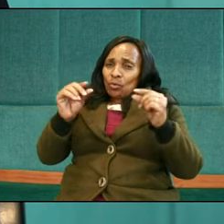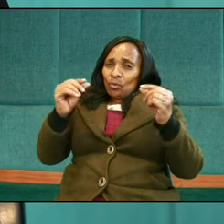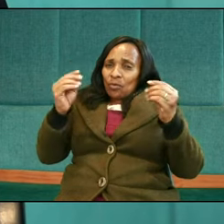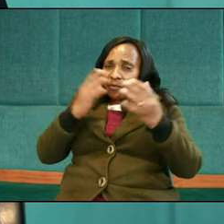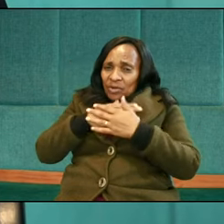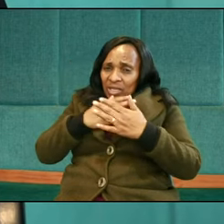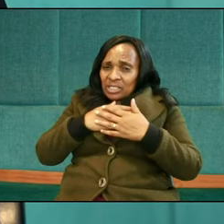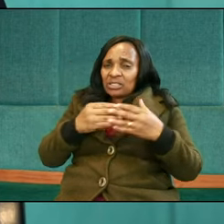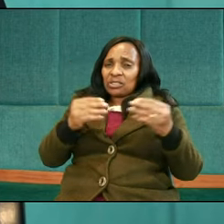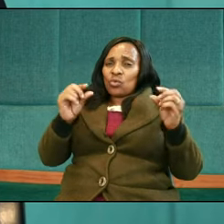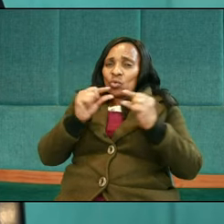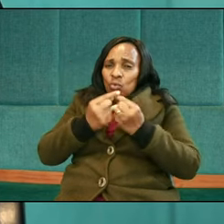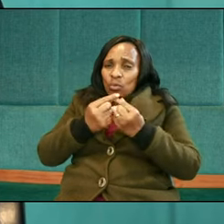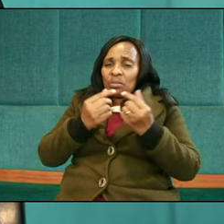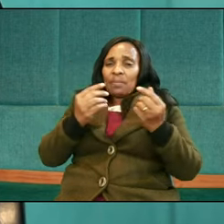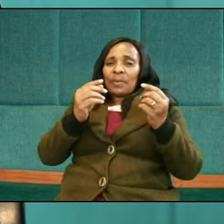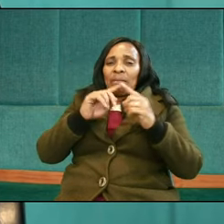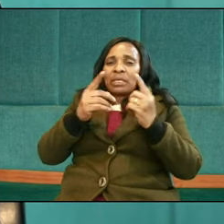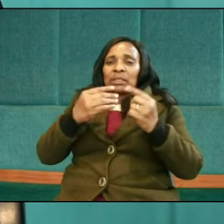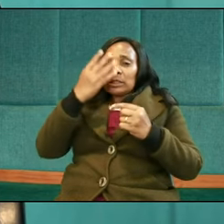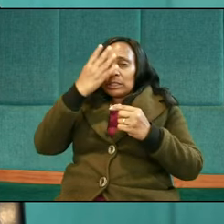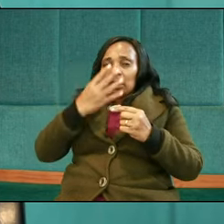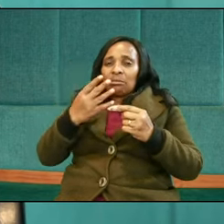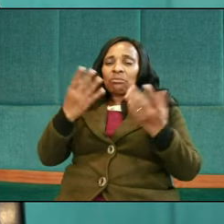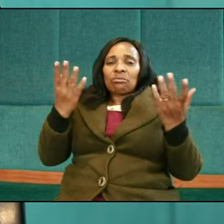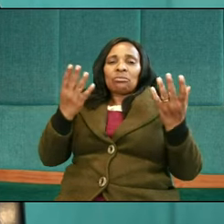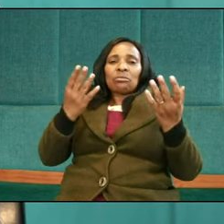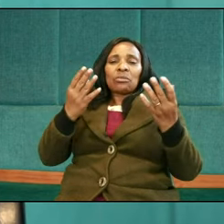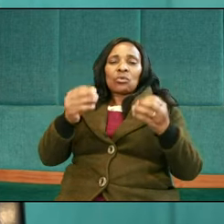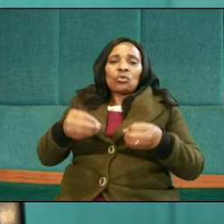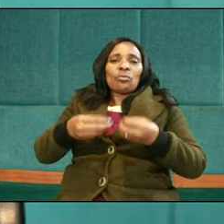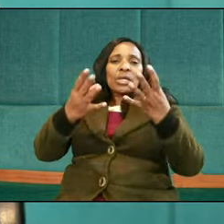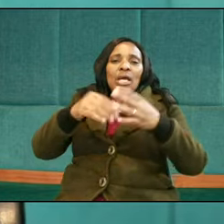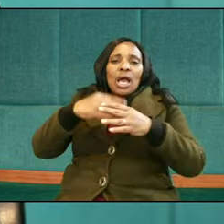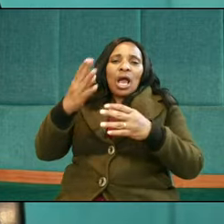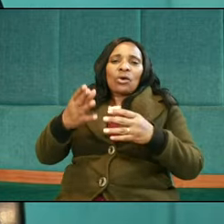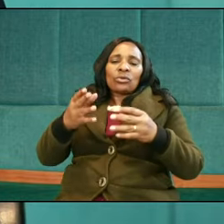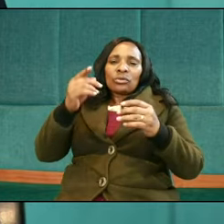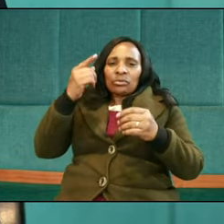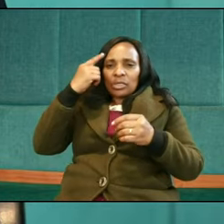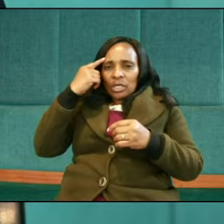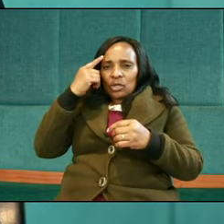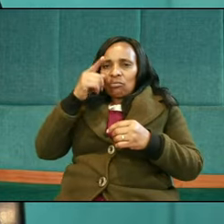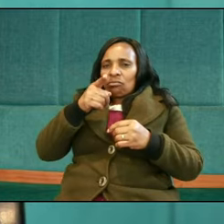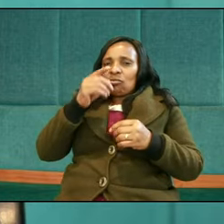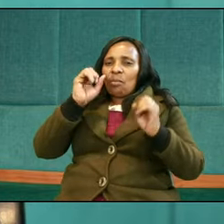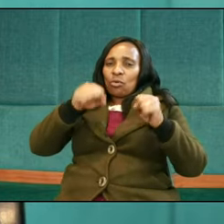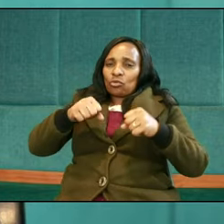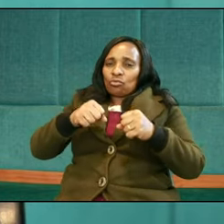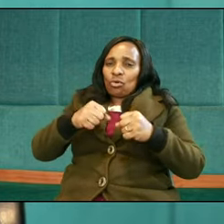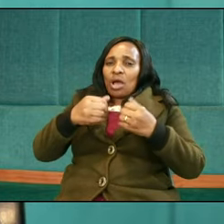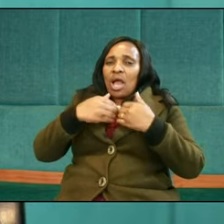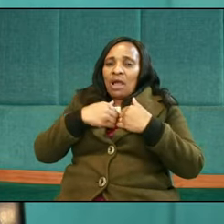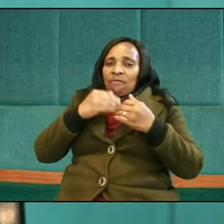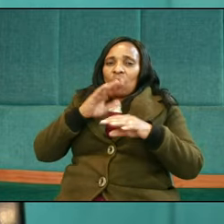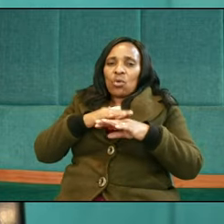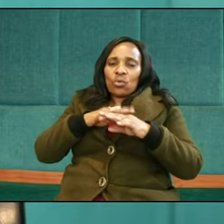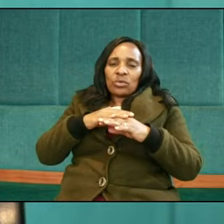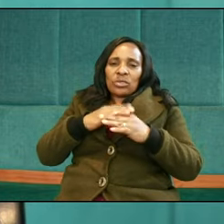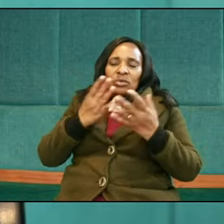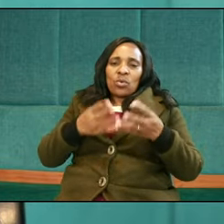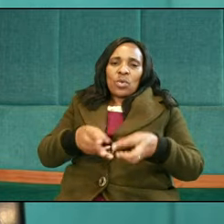not ashamed of your faith, you bring it out loud to everyone, I think you'll have a good record of